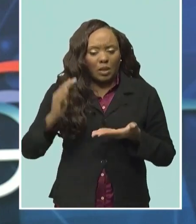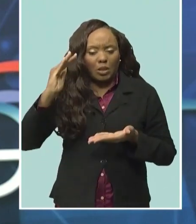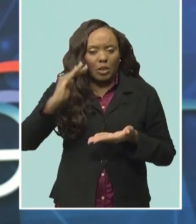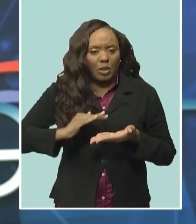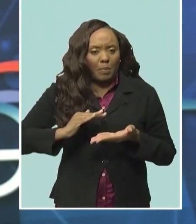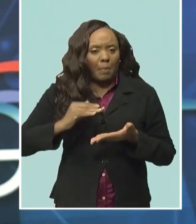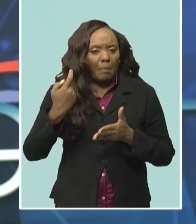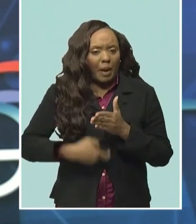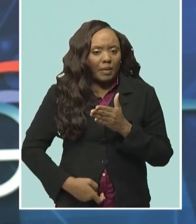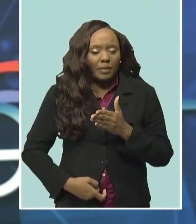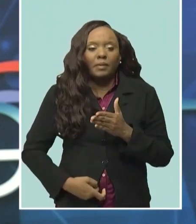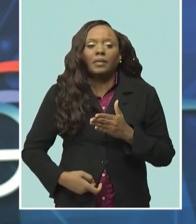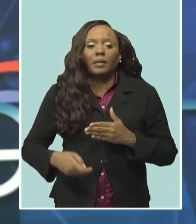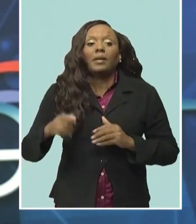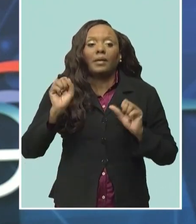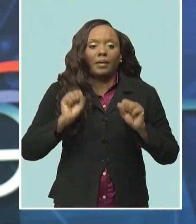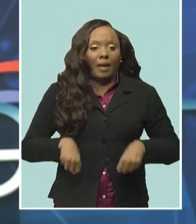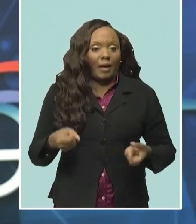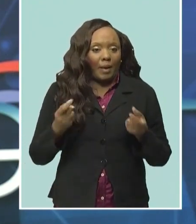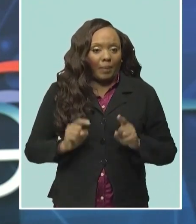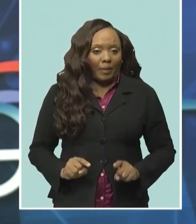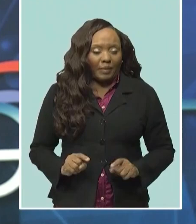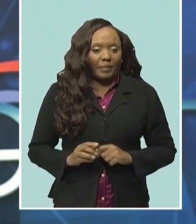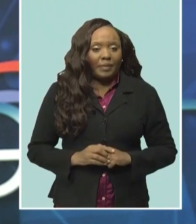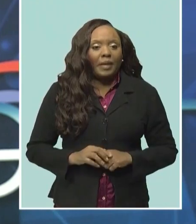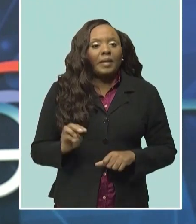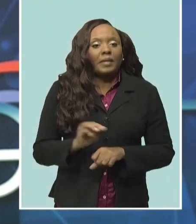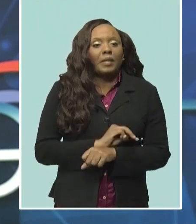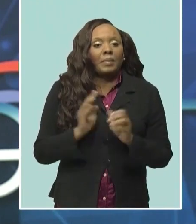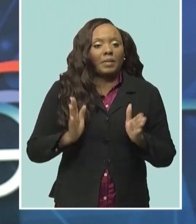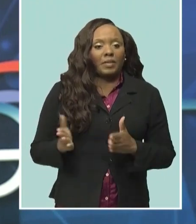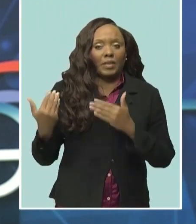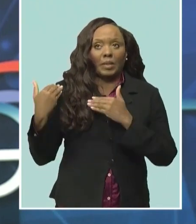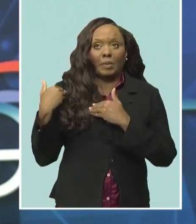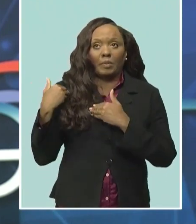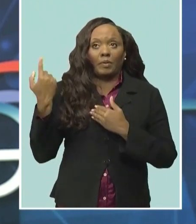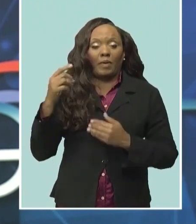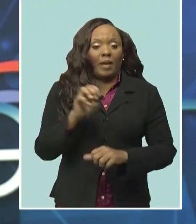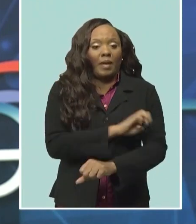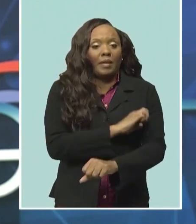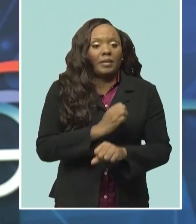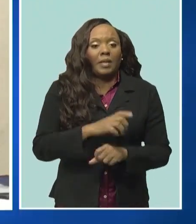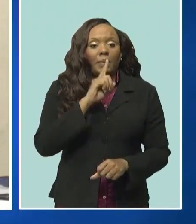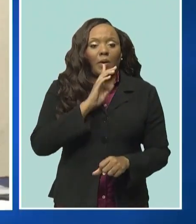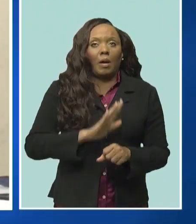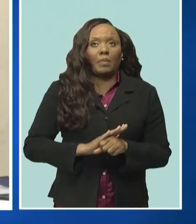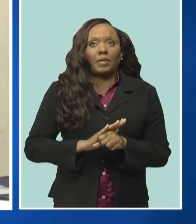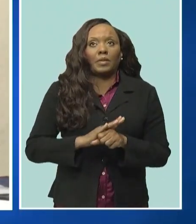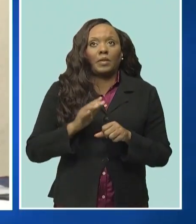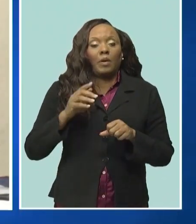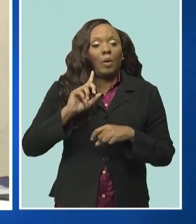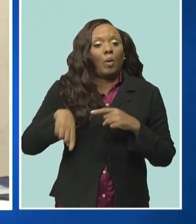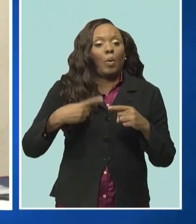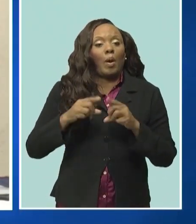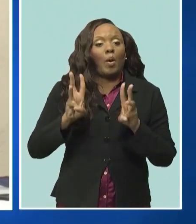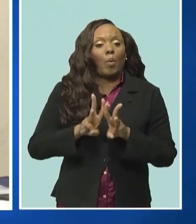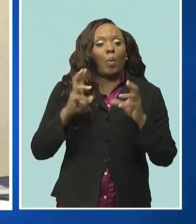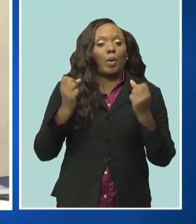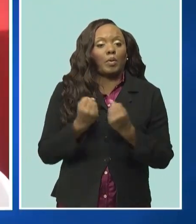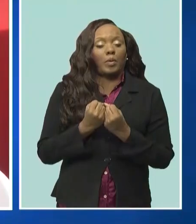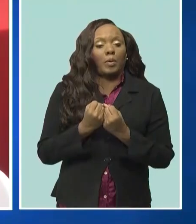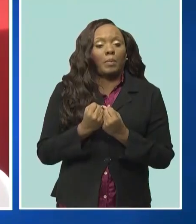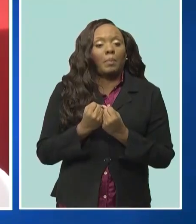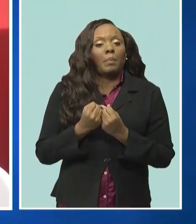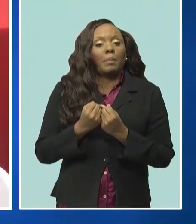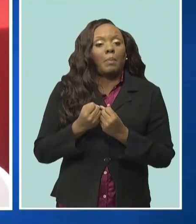achieve. Minister of Energy and Business Senator Lisa Cummins gave the assurance at the start of a workshop on front of package